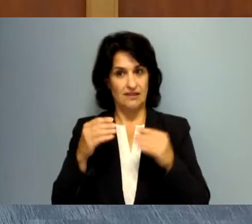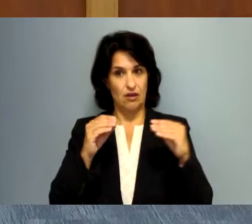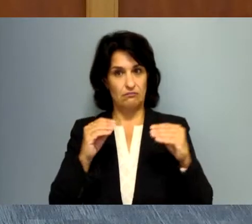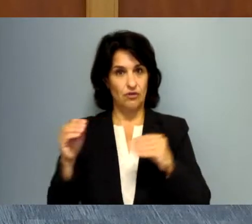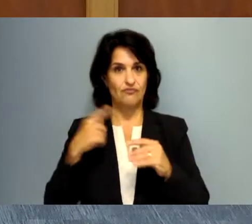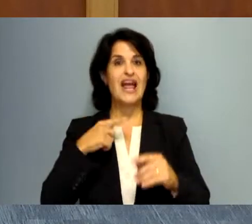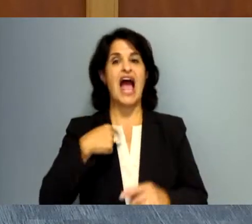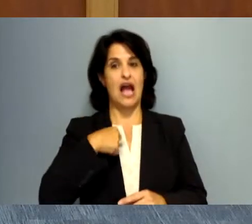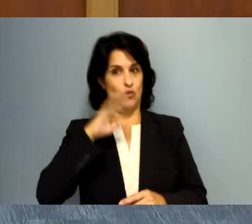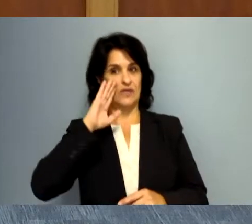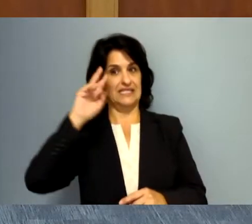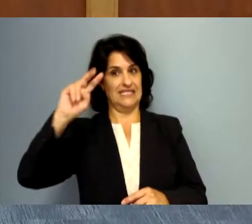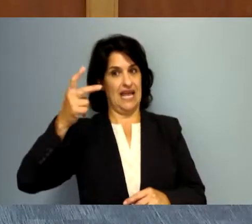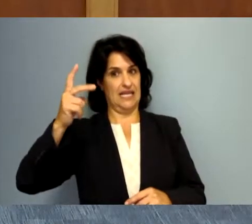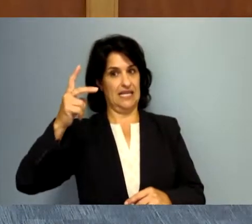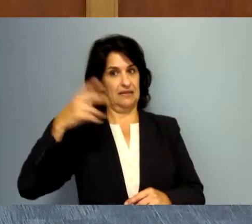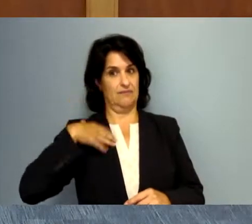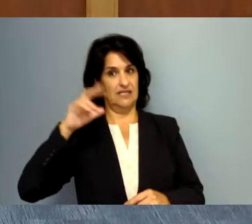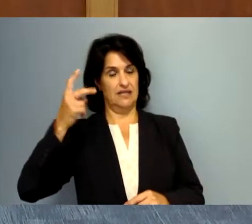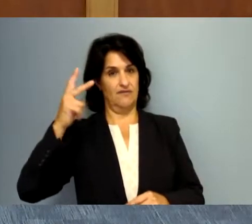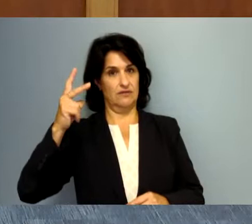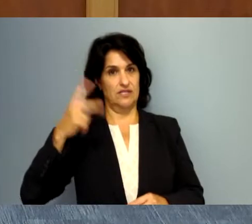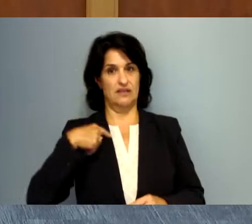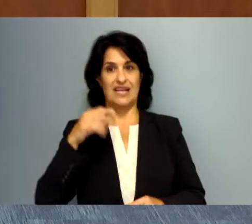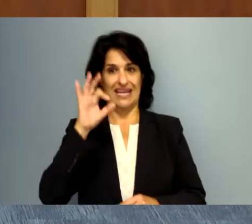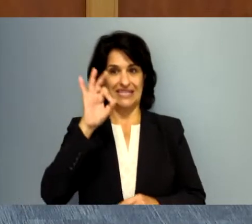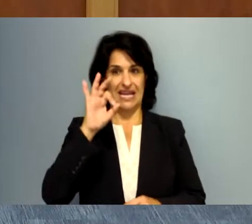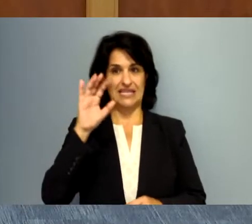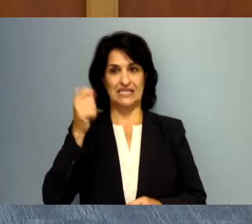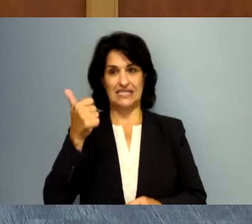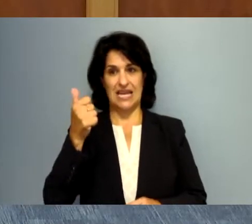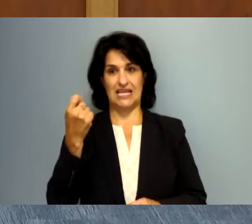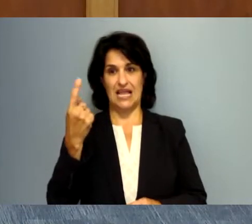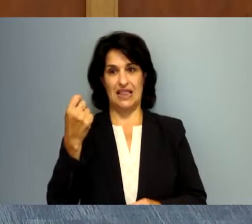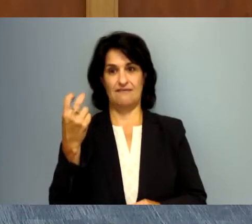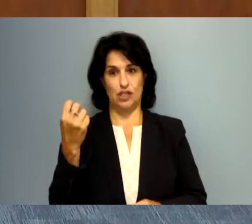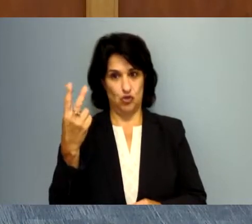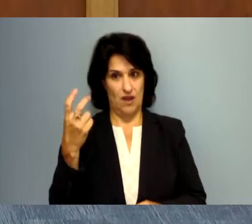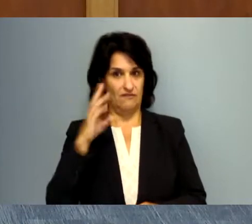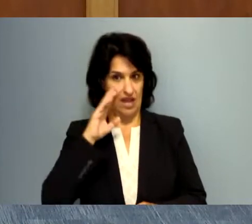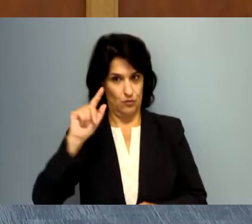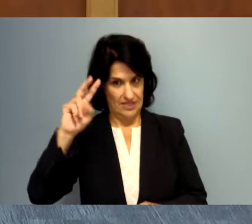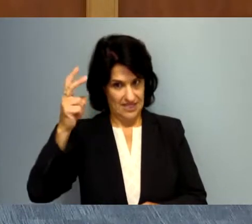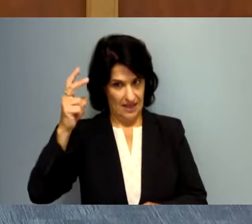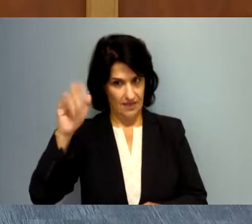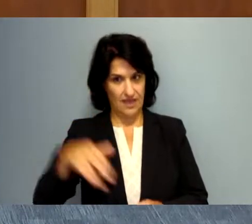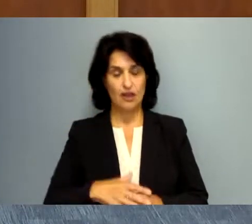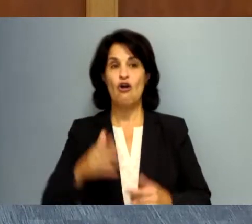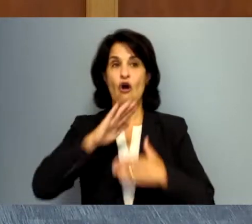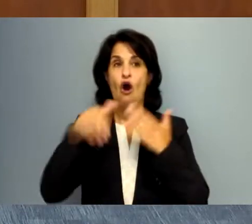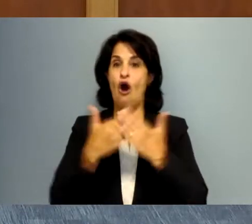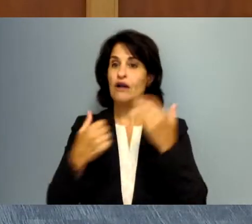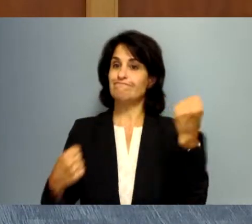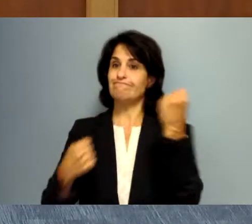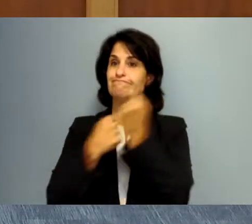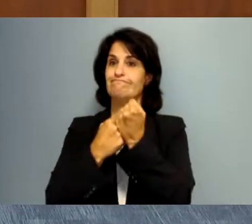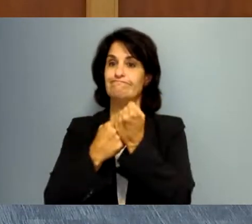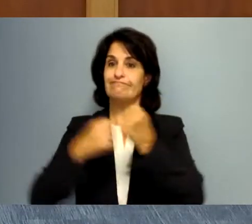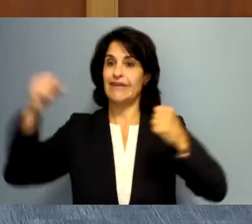I'll second. 9, 10, 11, 12. All in favor?